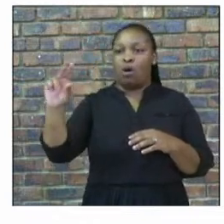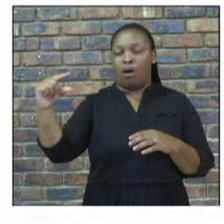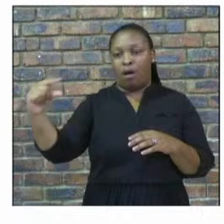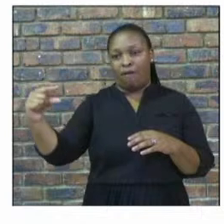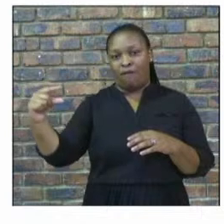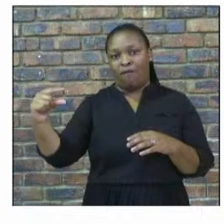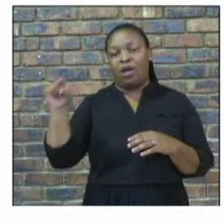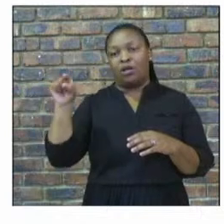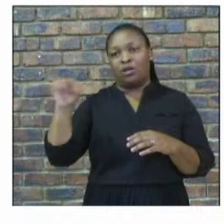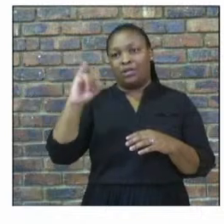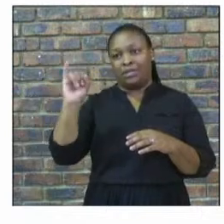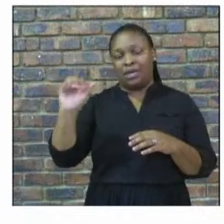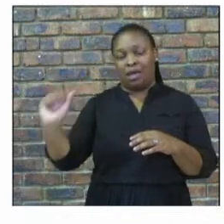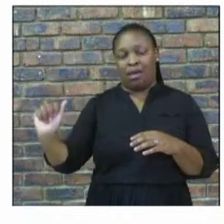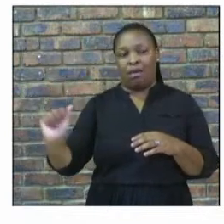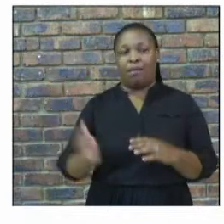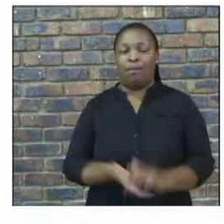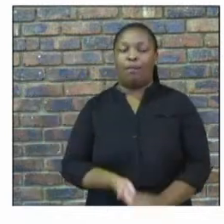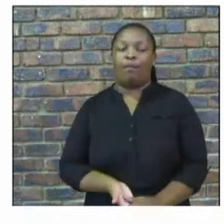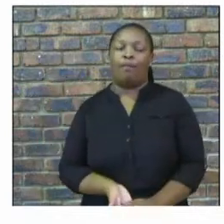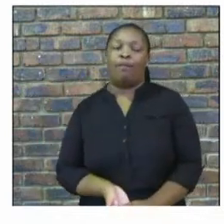dsbd.gov.za.